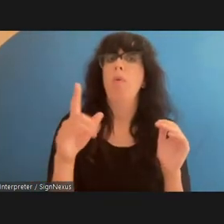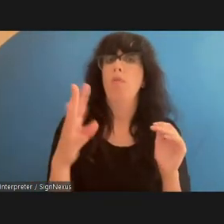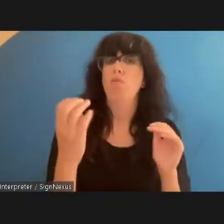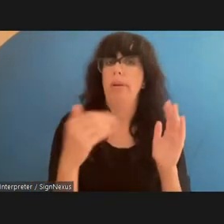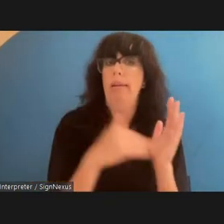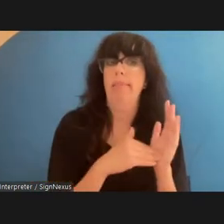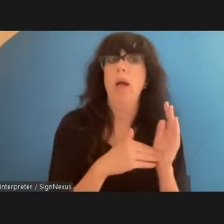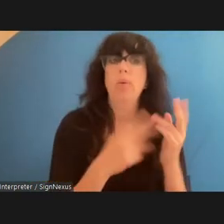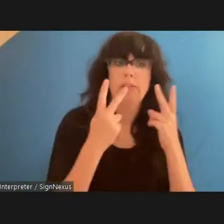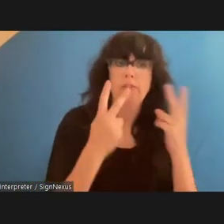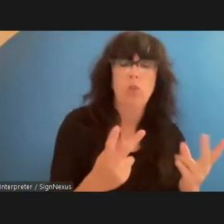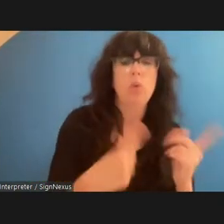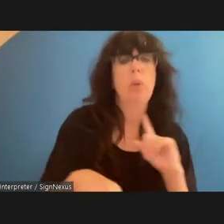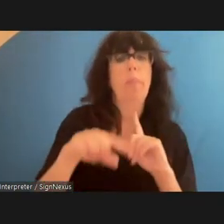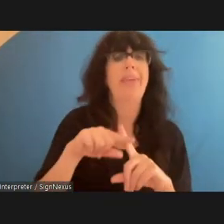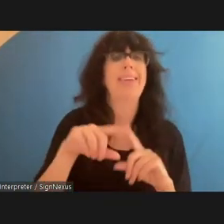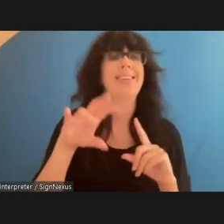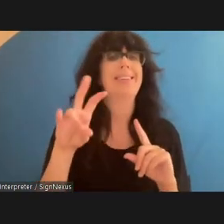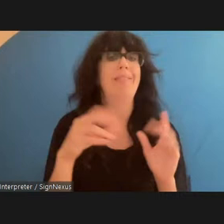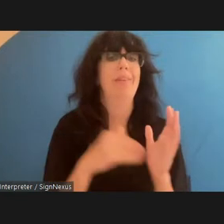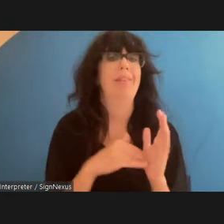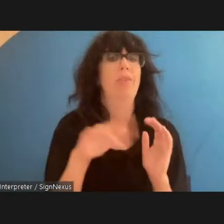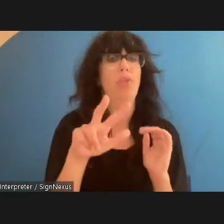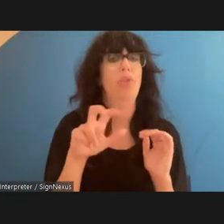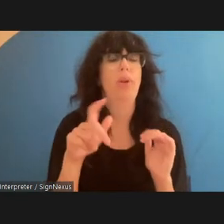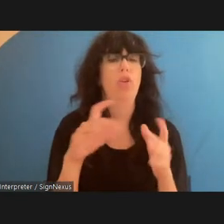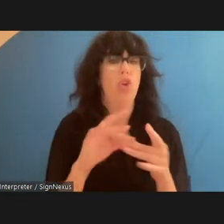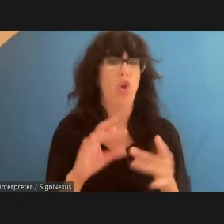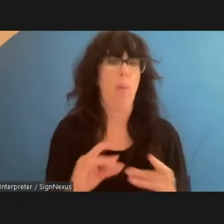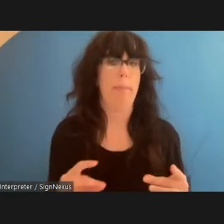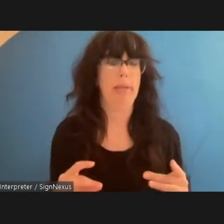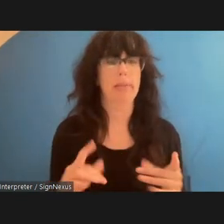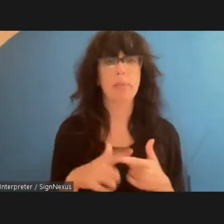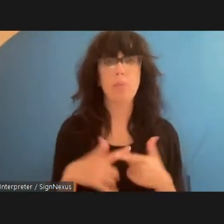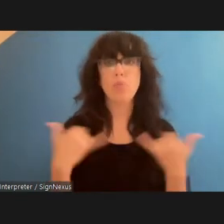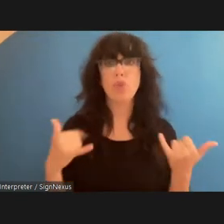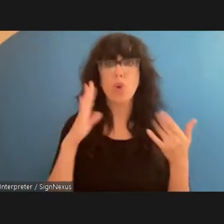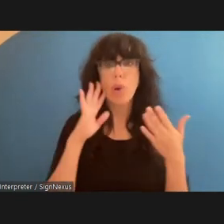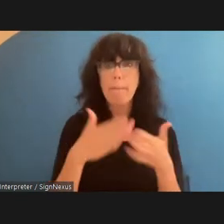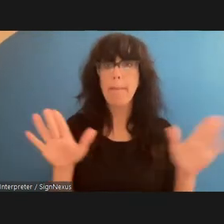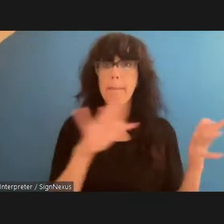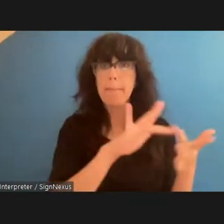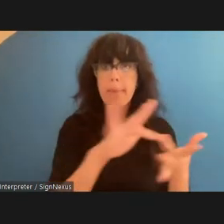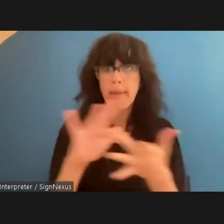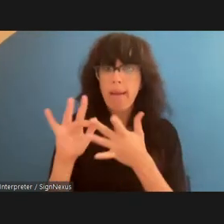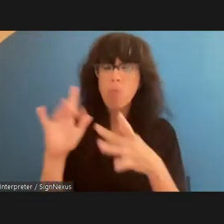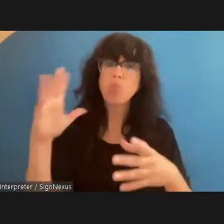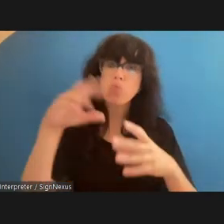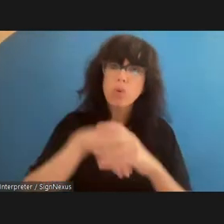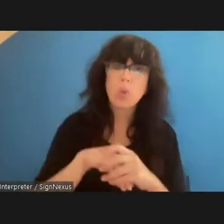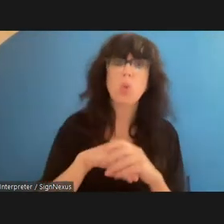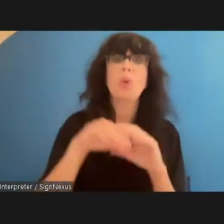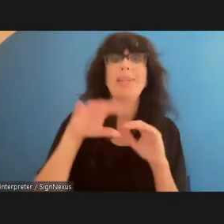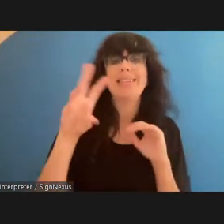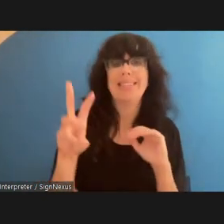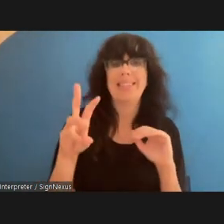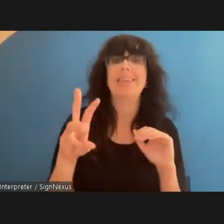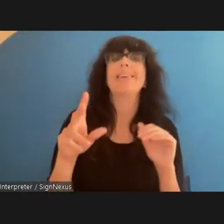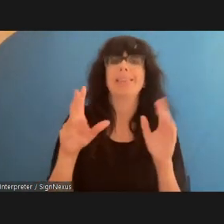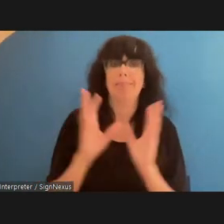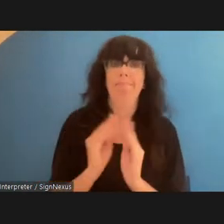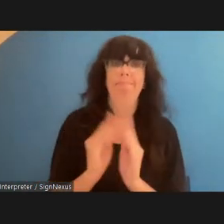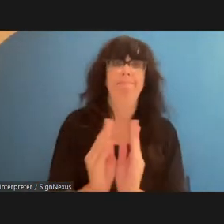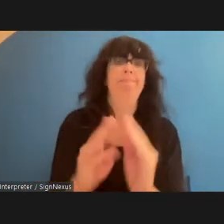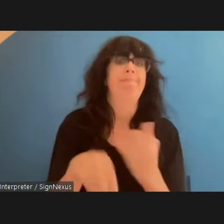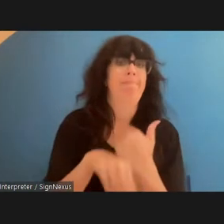received over 7 300 comments our current public outreach sessions will include six public hearings starting